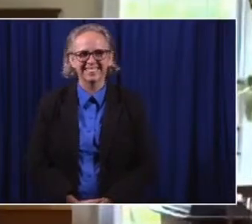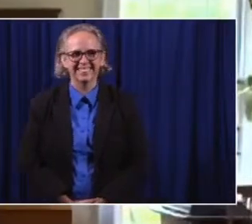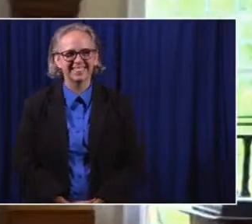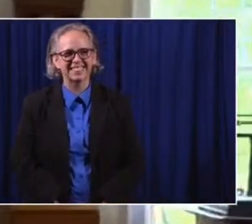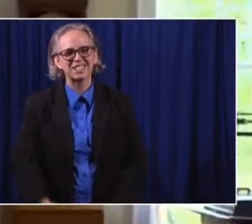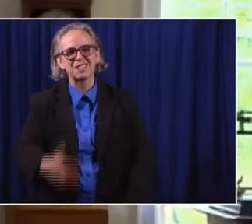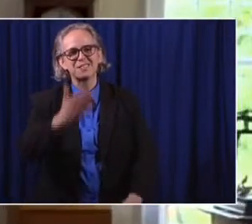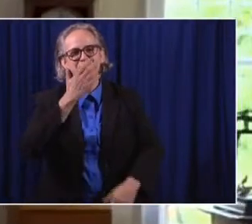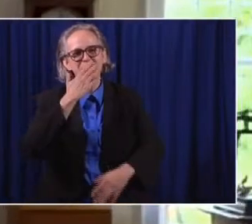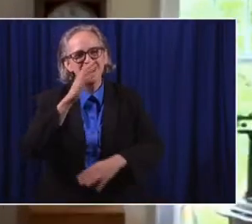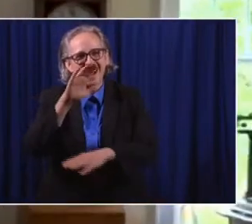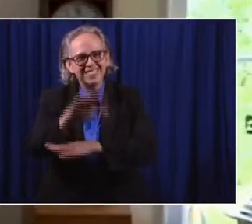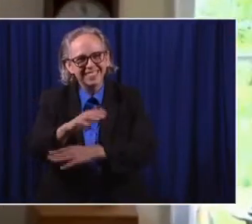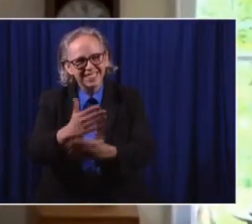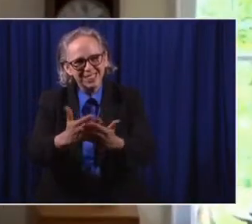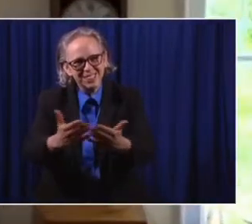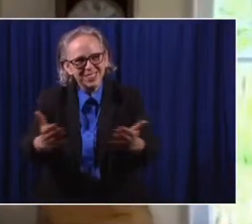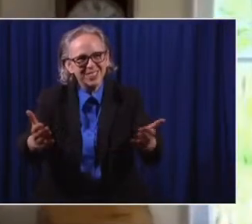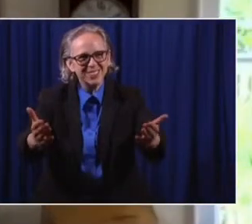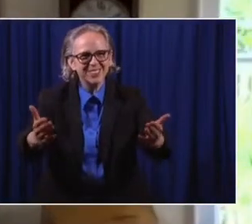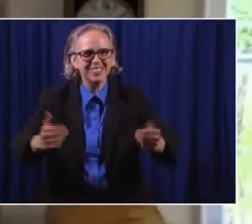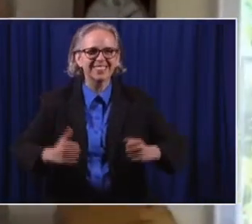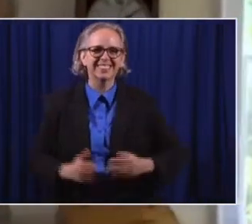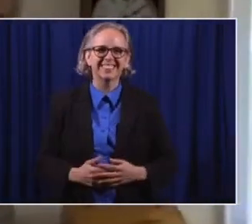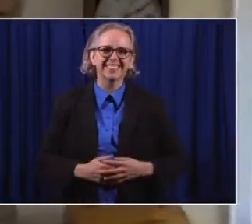Afternoon, everyone.